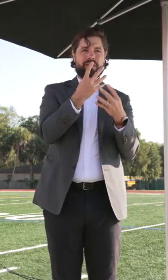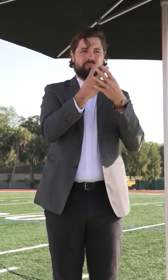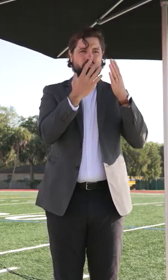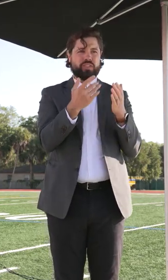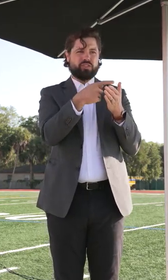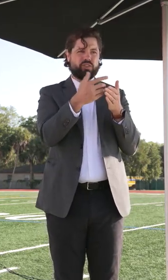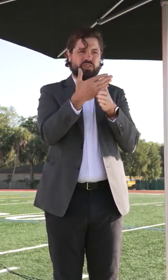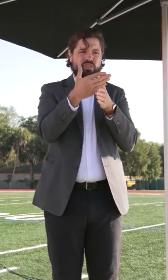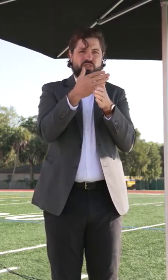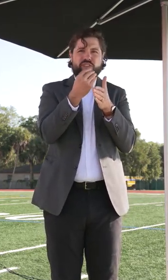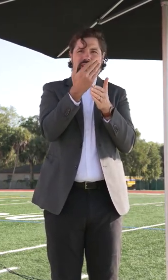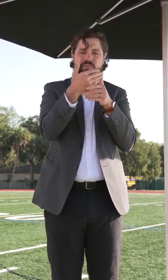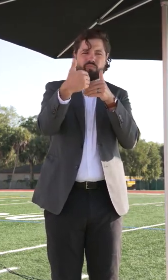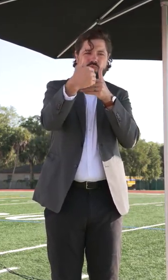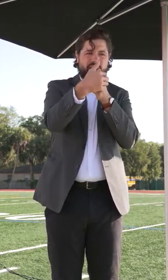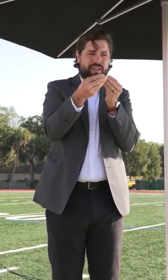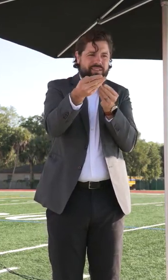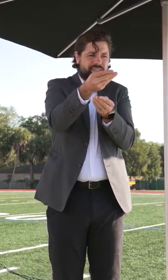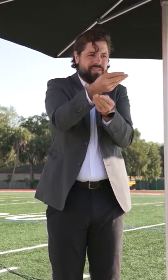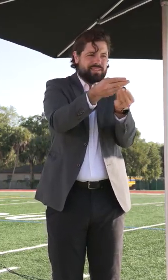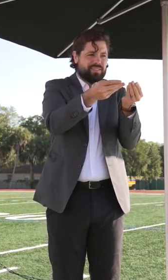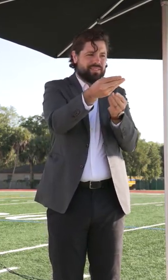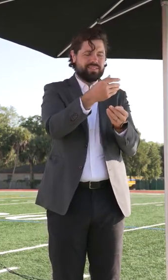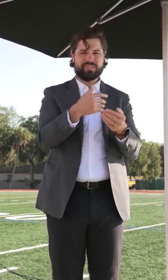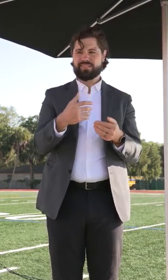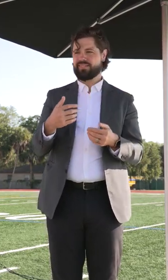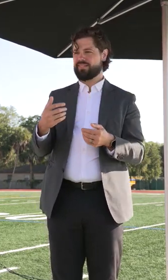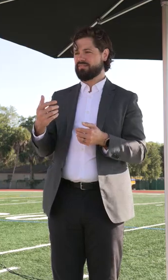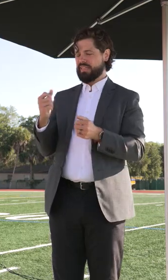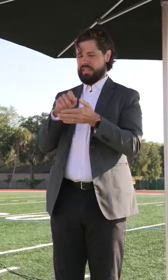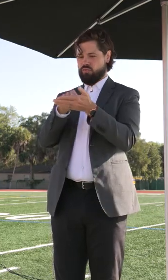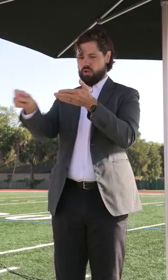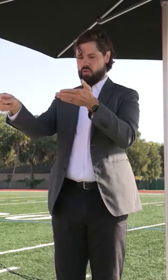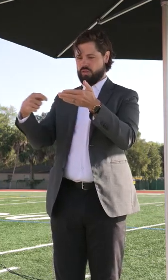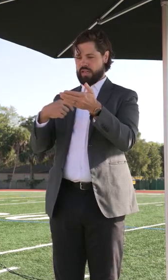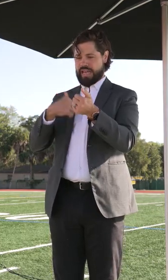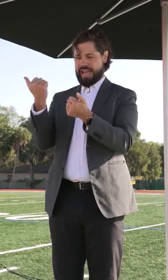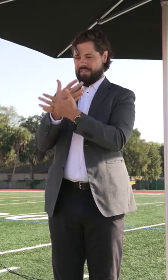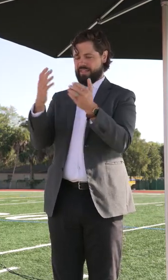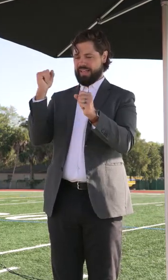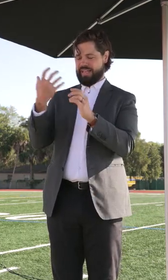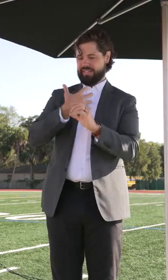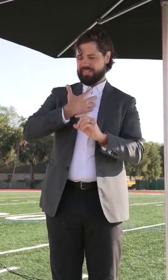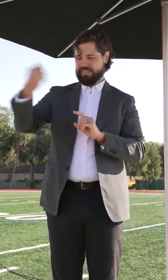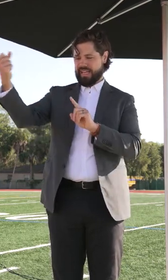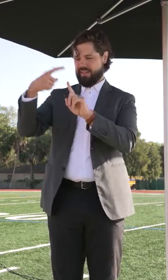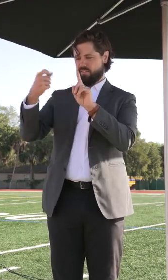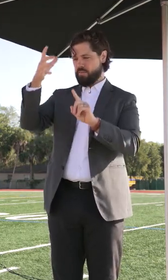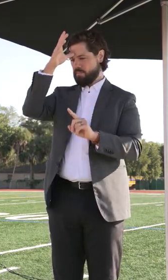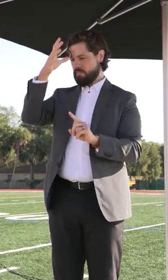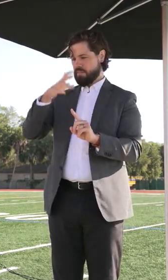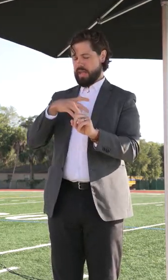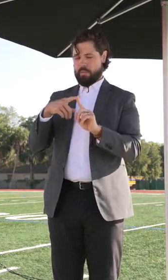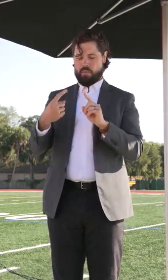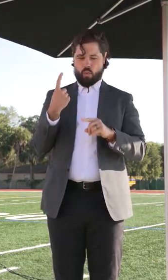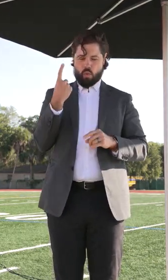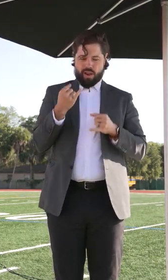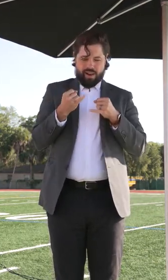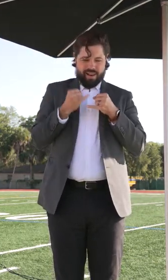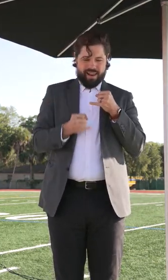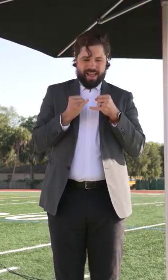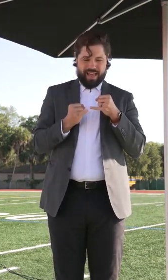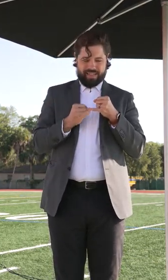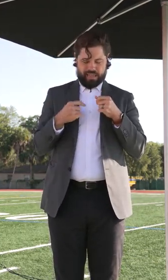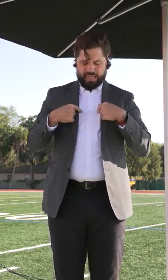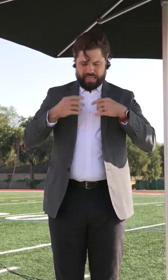He writes, "Everything can be taken from a man, but one thing, the last of the human freedoms, to choose one's attitude in